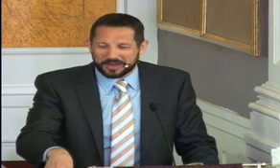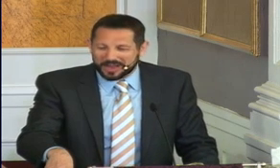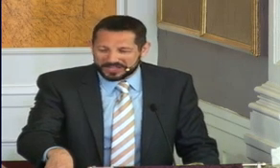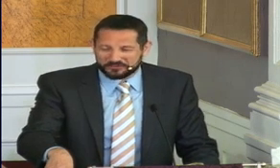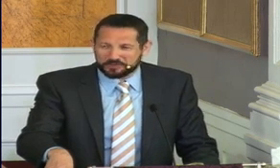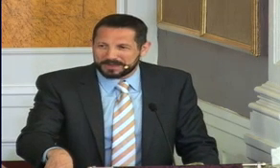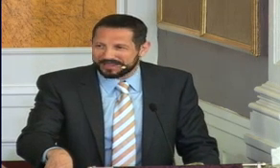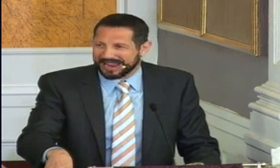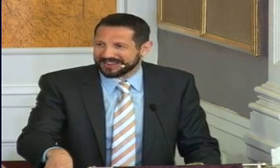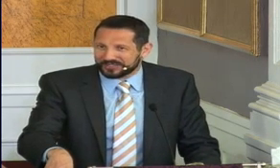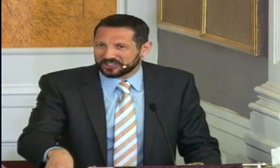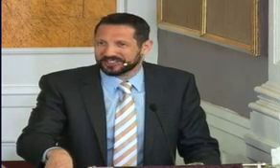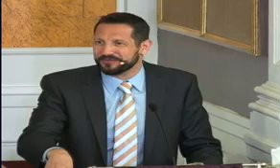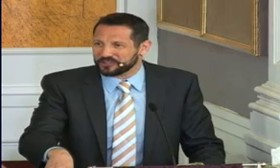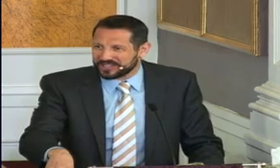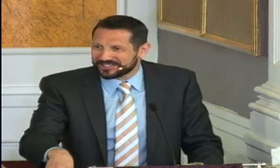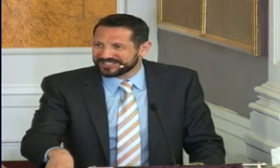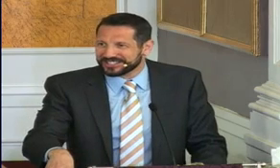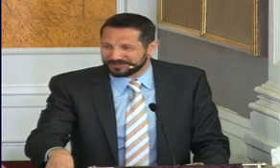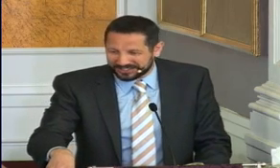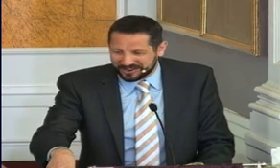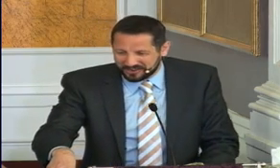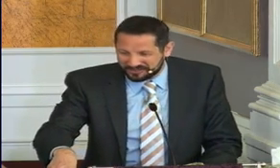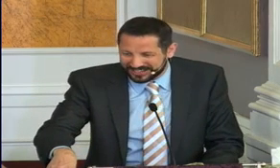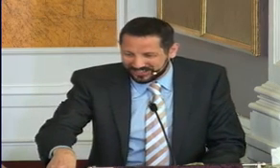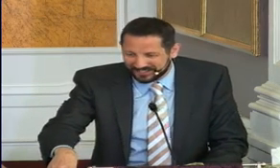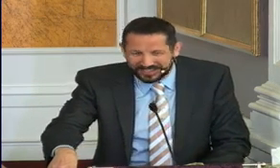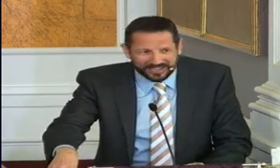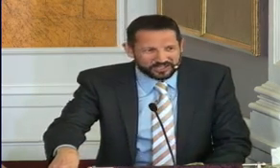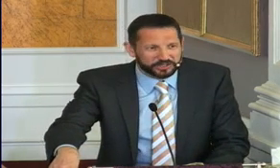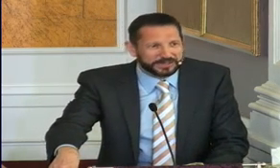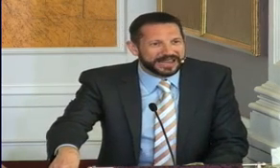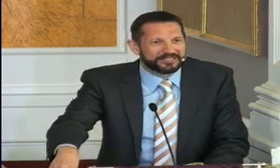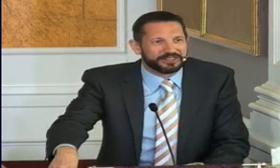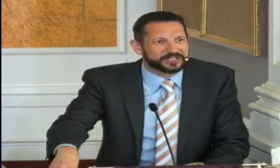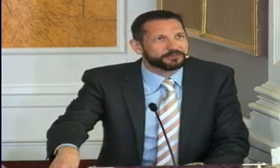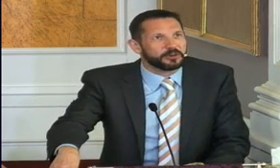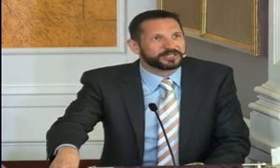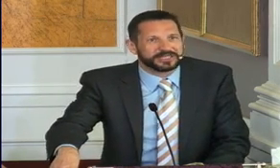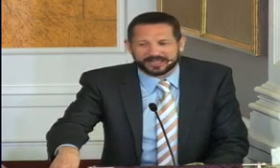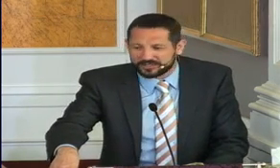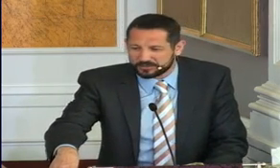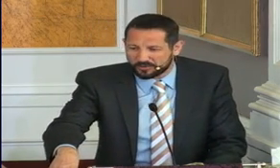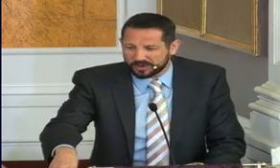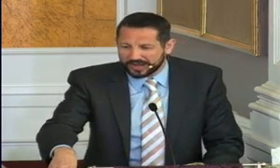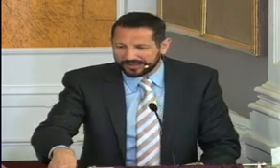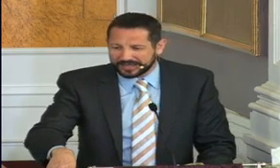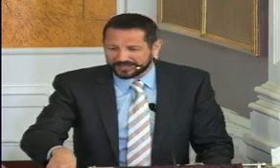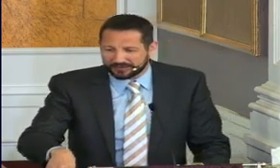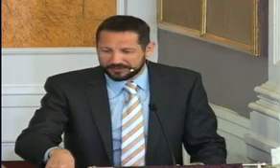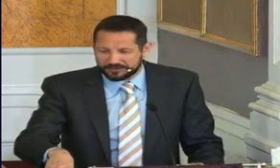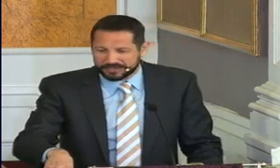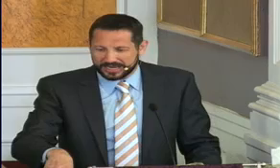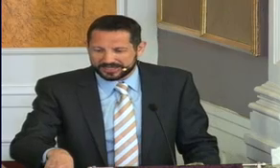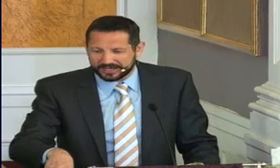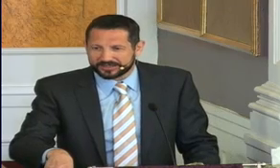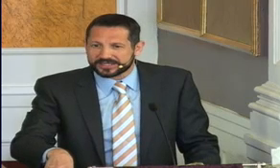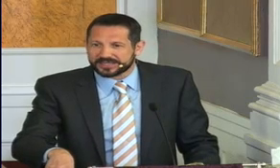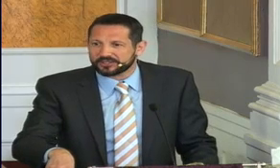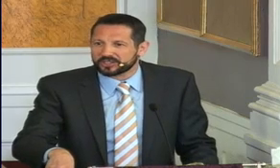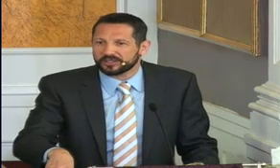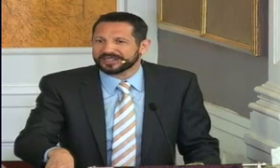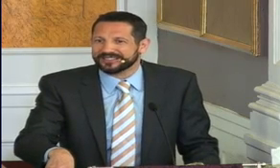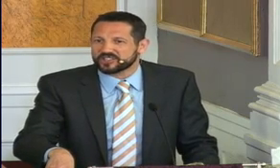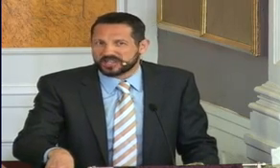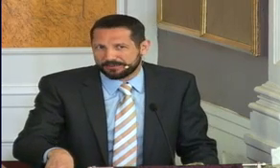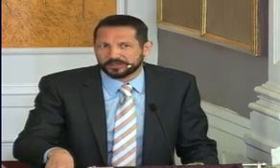Couldn't ask for a better advocate for justice within our congregation. She'll be gathering some folks together tomorrow night. That's February the 18th at